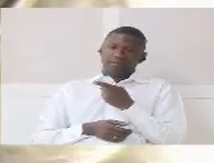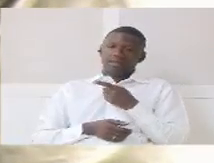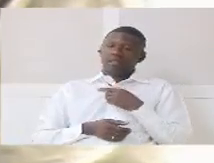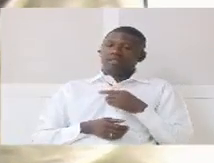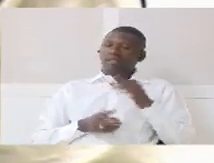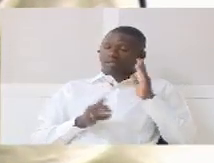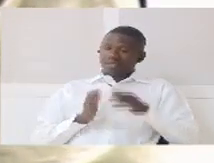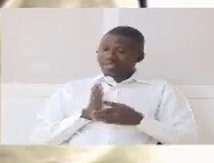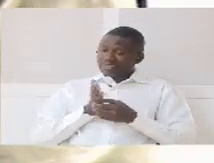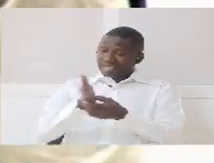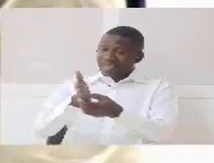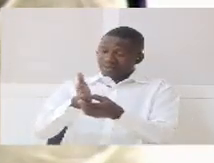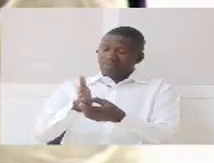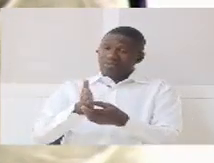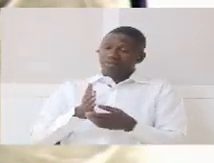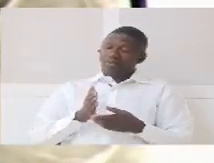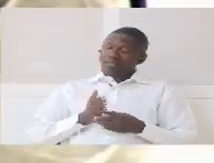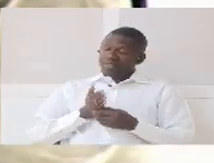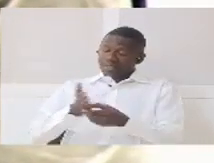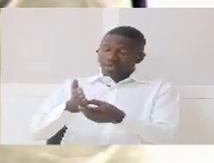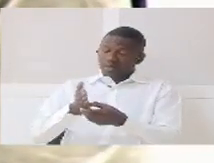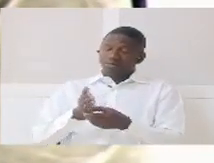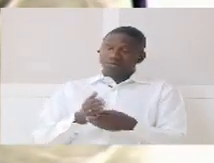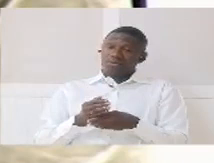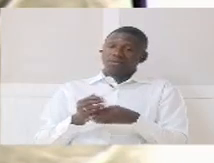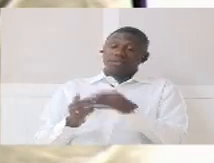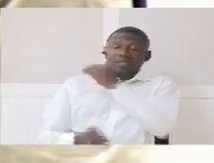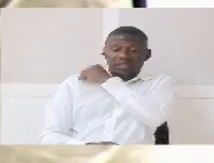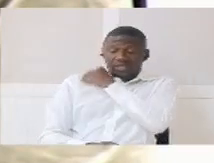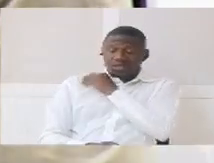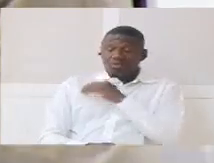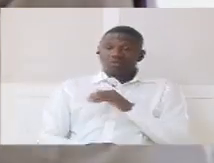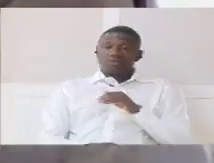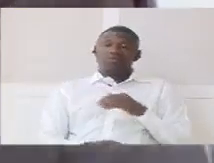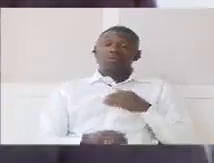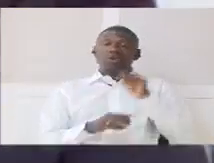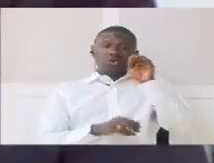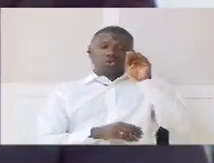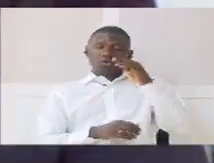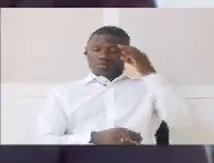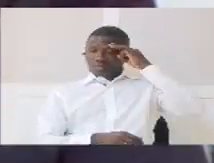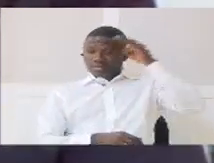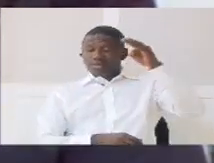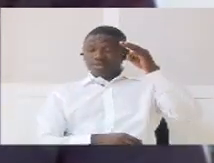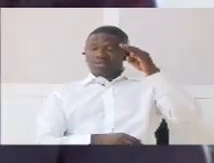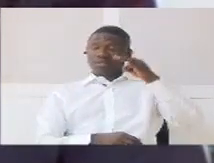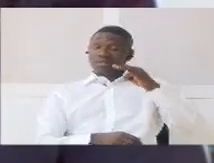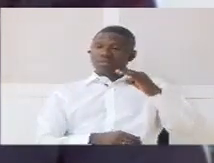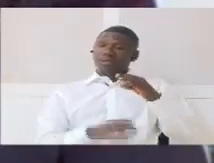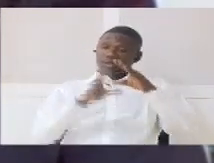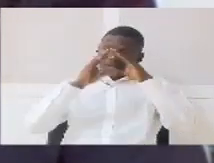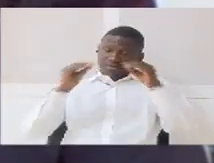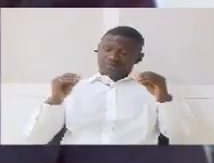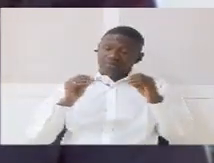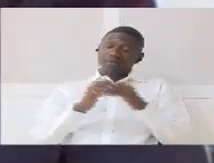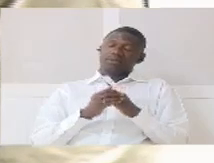Na ministry contact, ministry health contact. The head of the place consults the ministry and they will consult the health department.